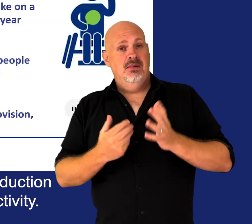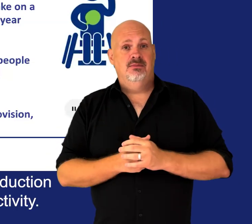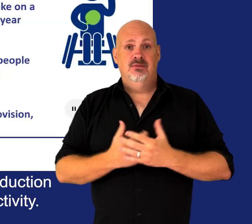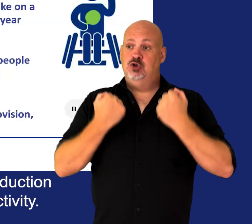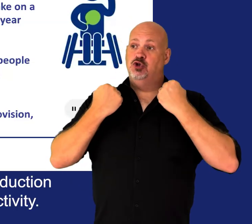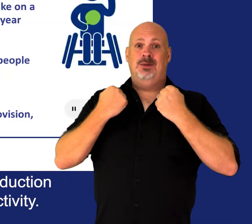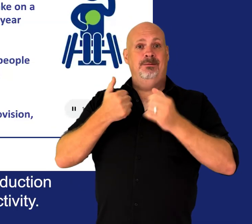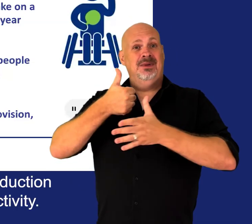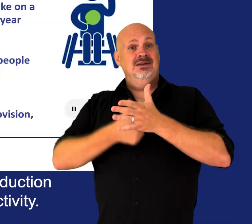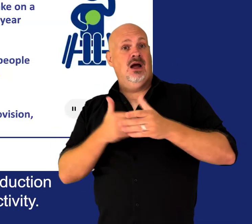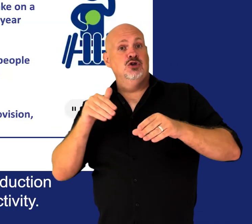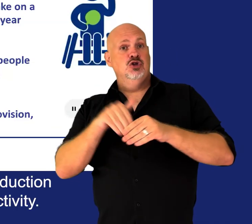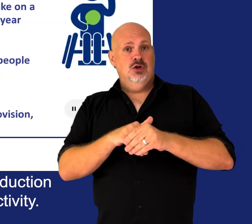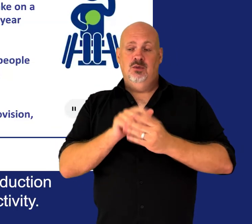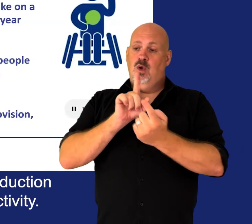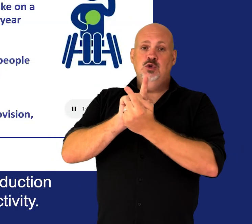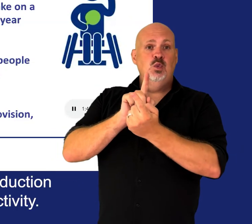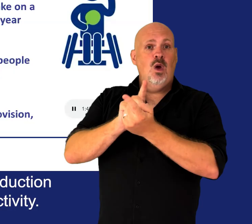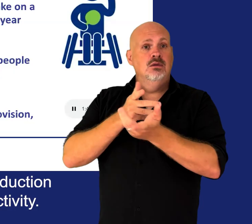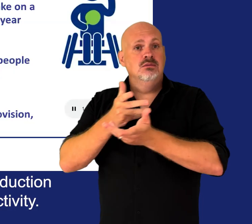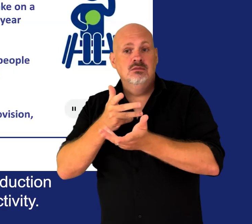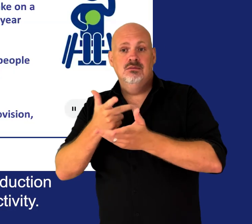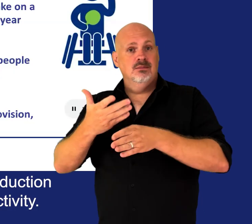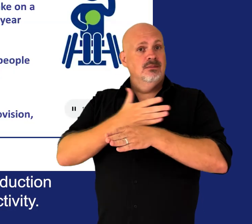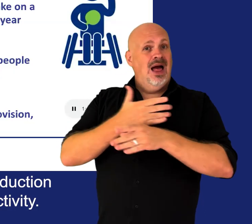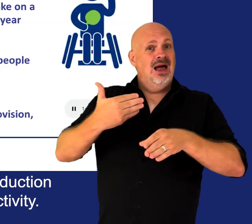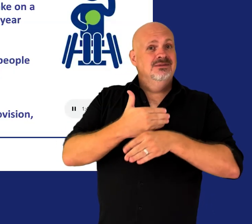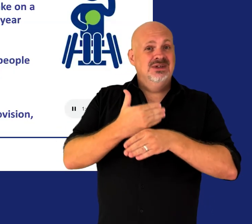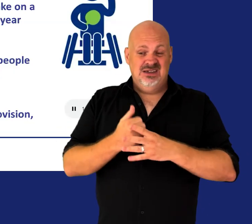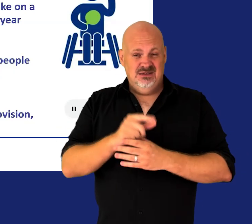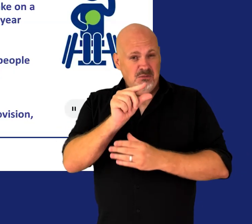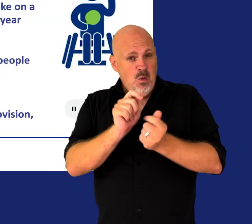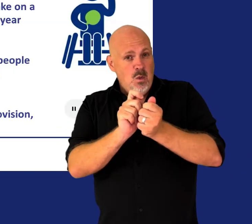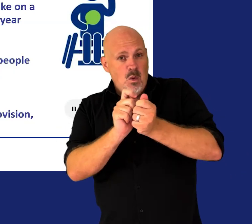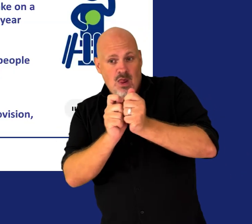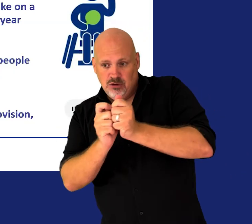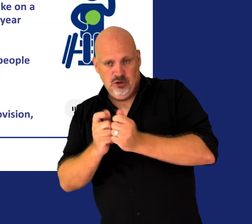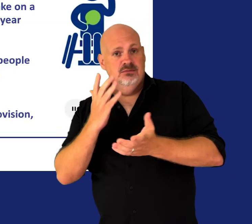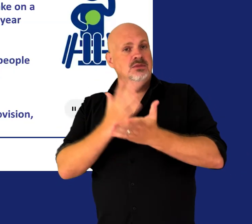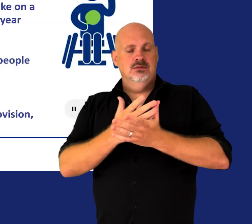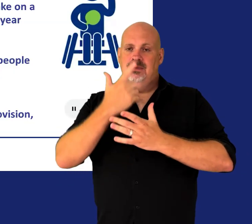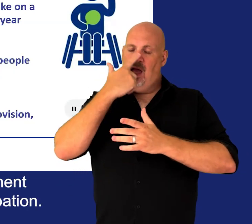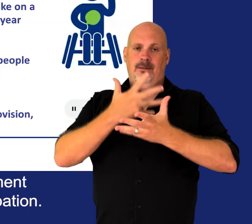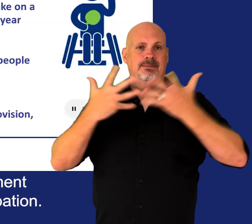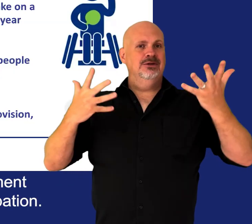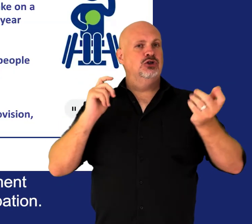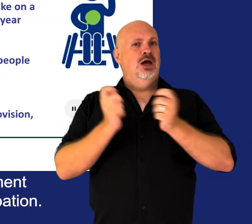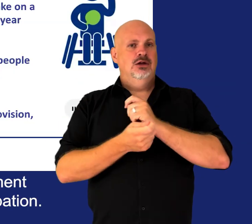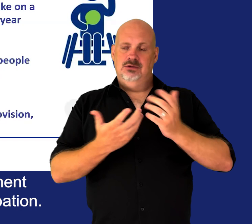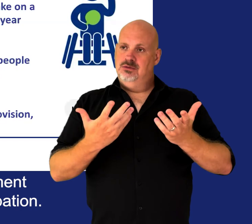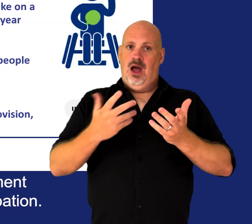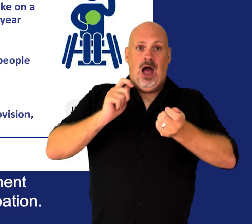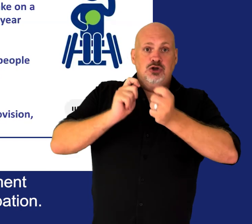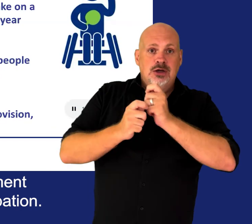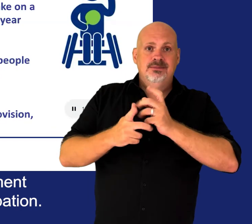the value of gym inductions and one-to-one conversation before activities. These small adjustments that can make a big difference, enabling